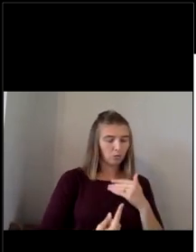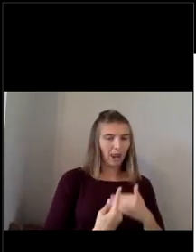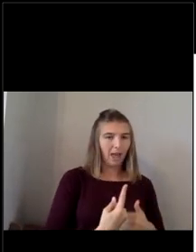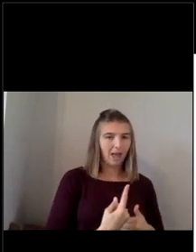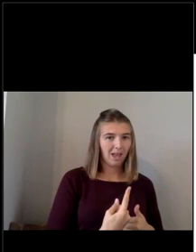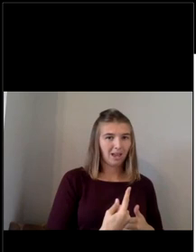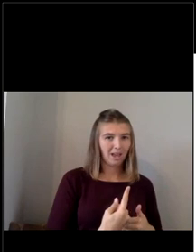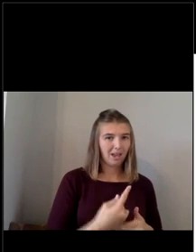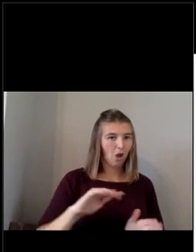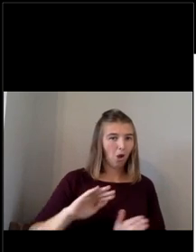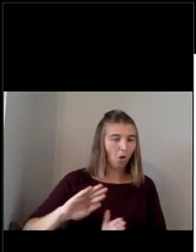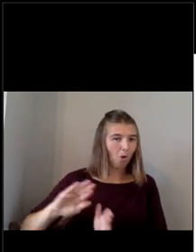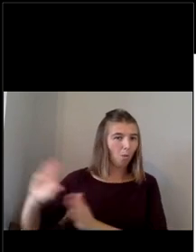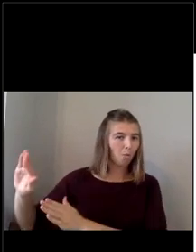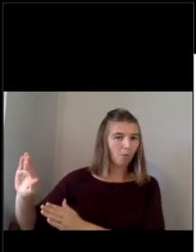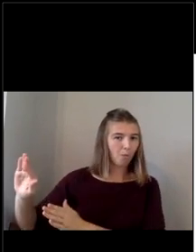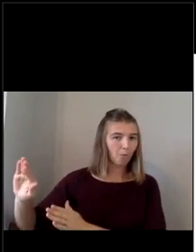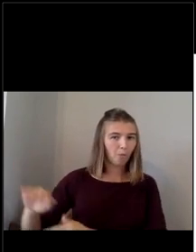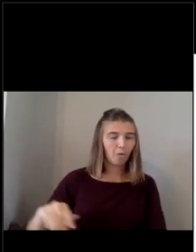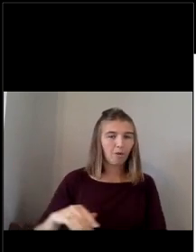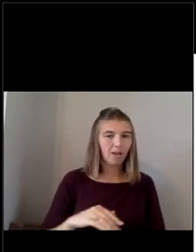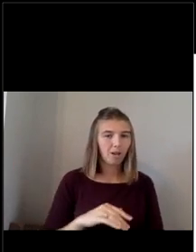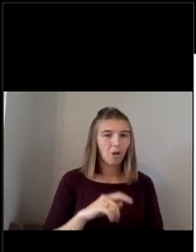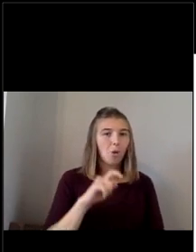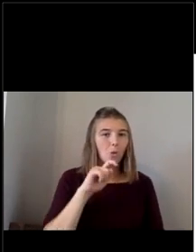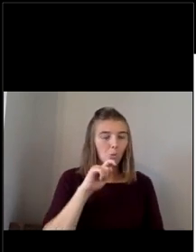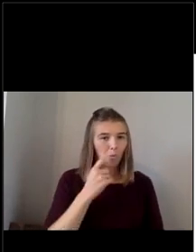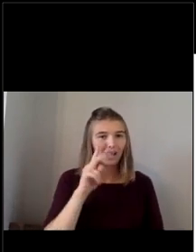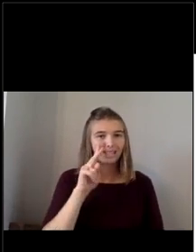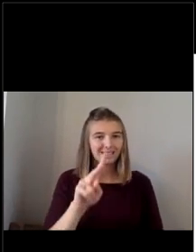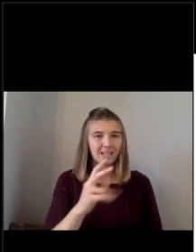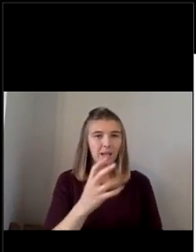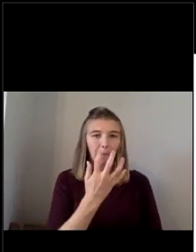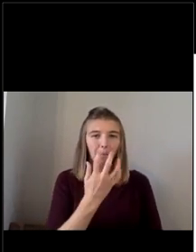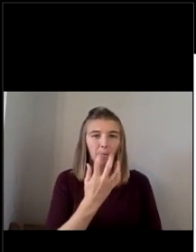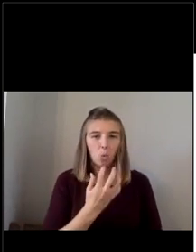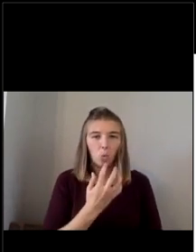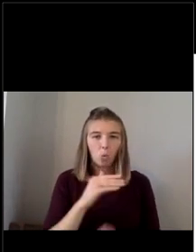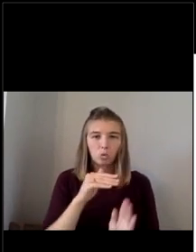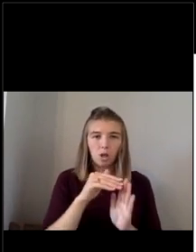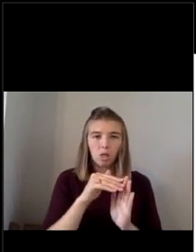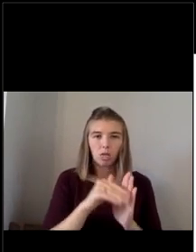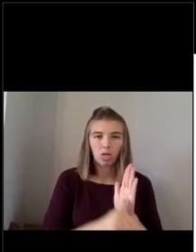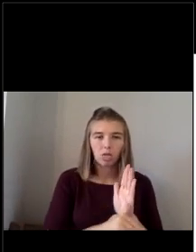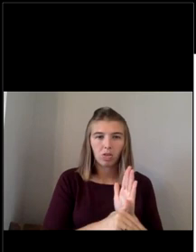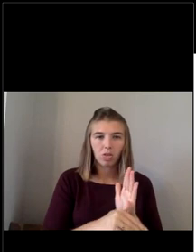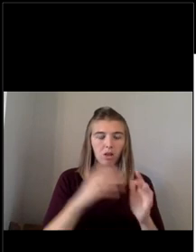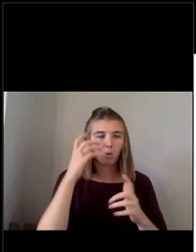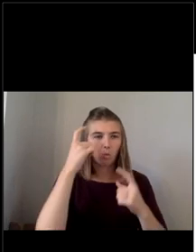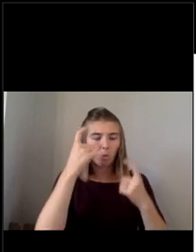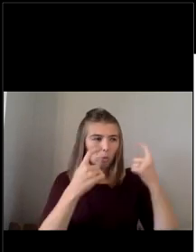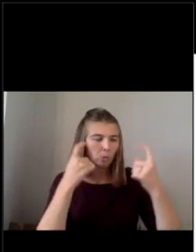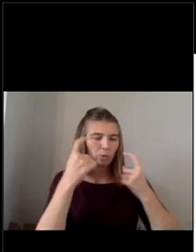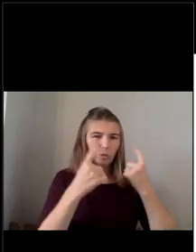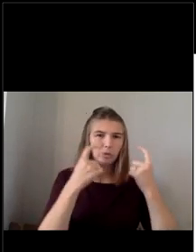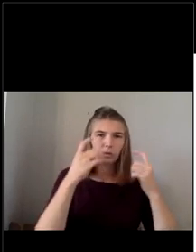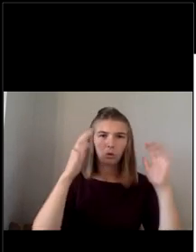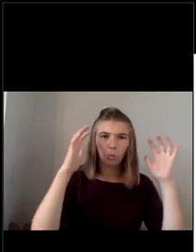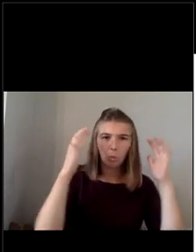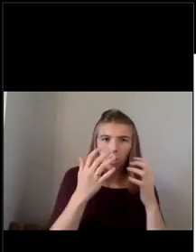as you isolate yourself, is what we see is a decline in your mood. We see an increase in your worry and anxiety. We see a